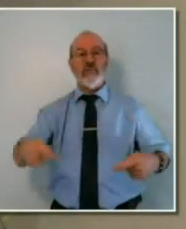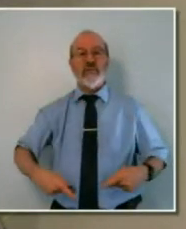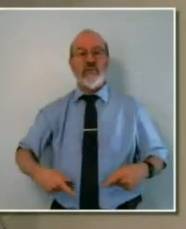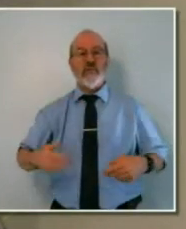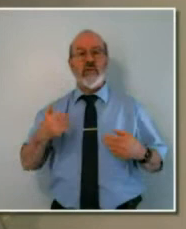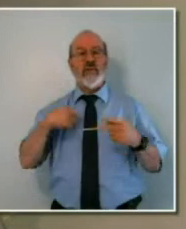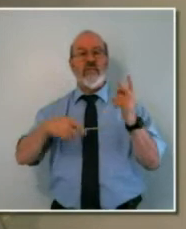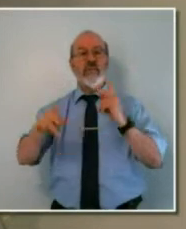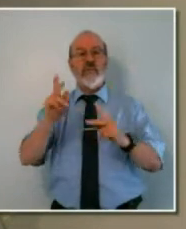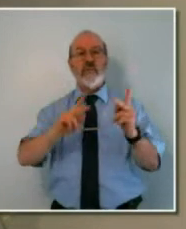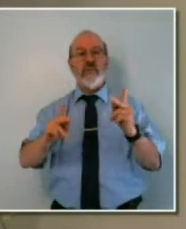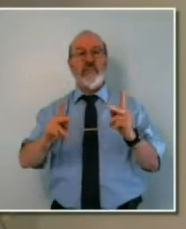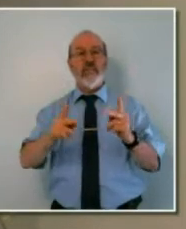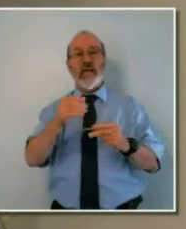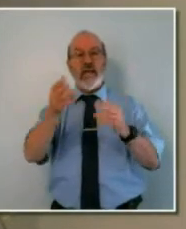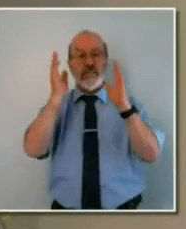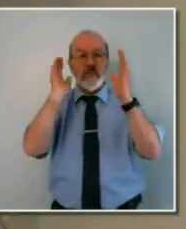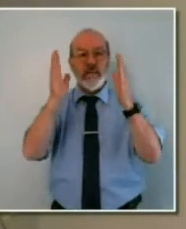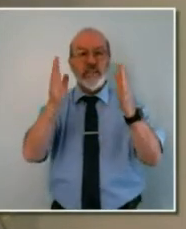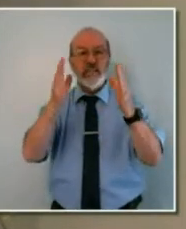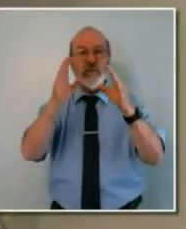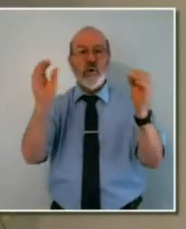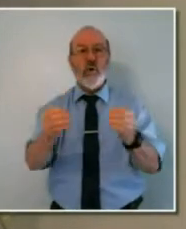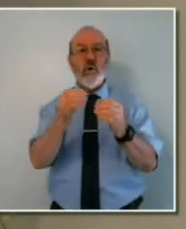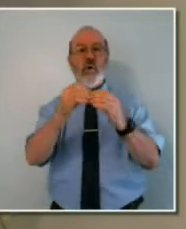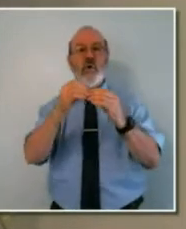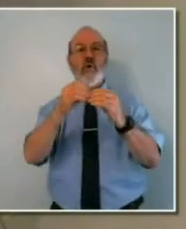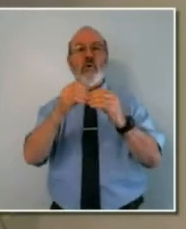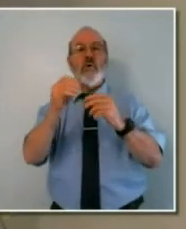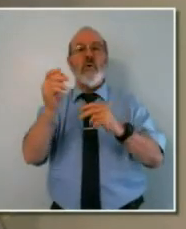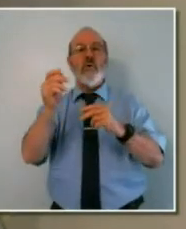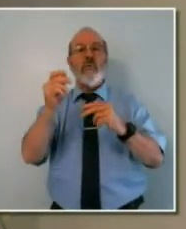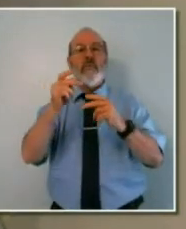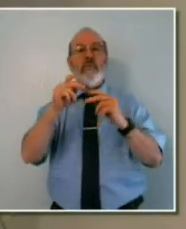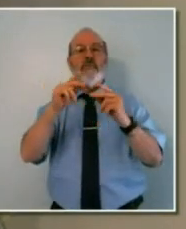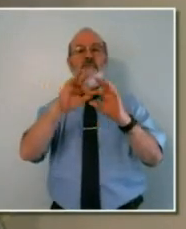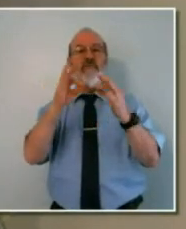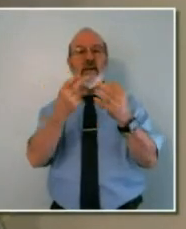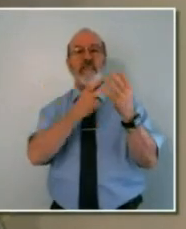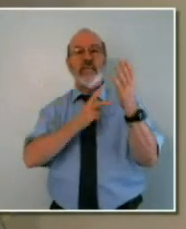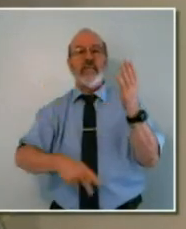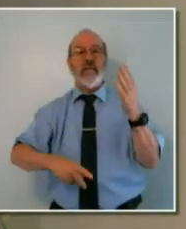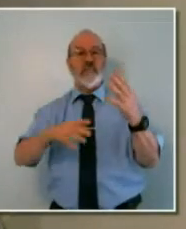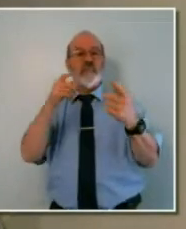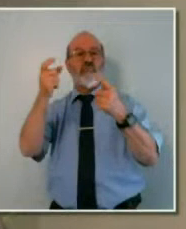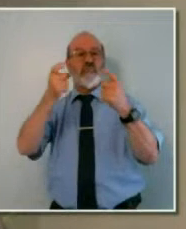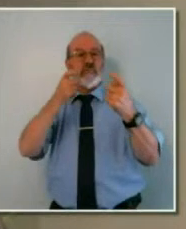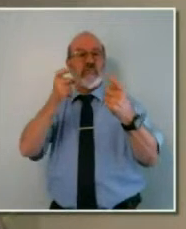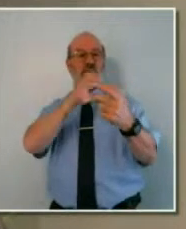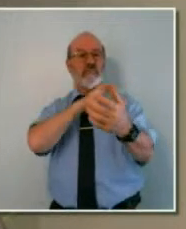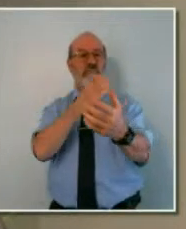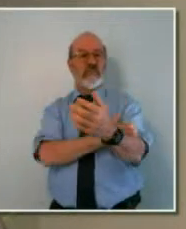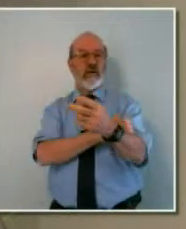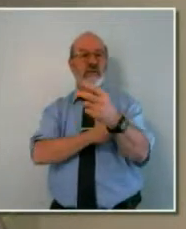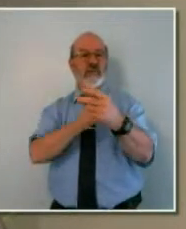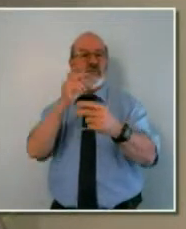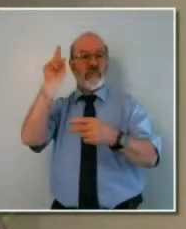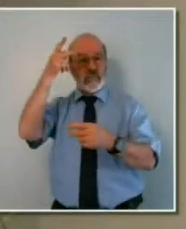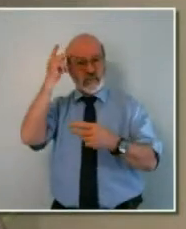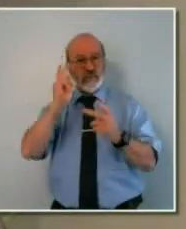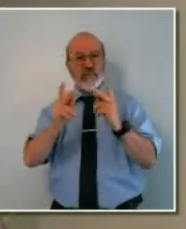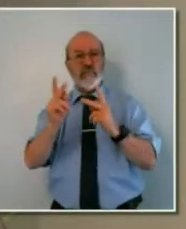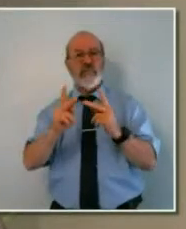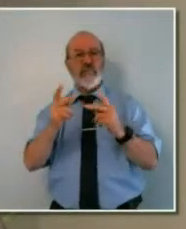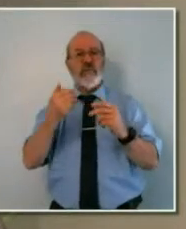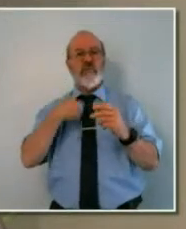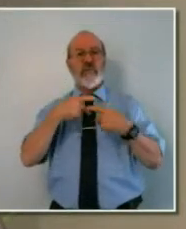people. And give ear, O house of the king. We have the powerful or the ruling class, the political. So the